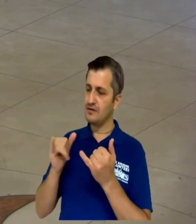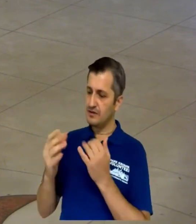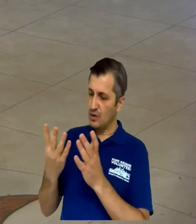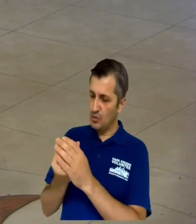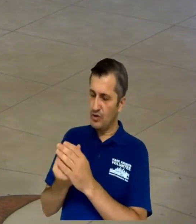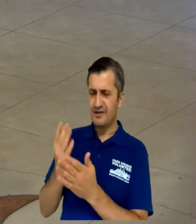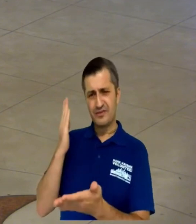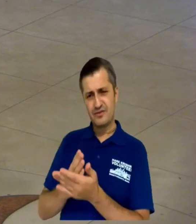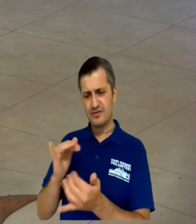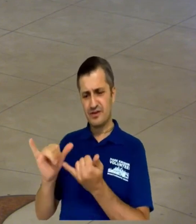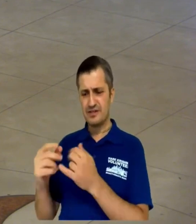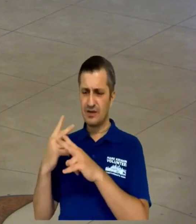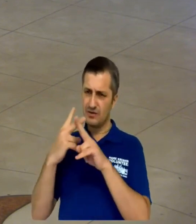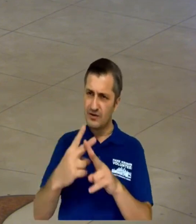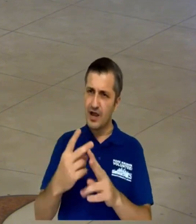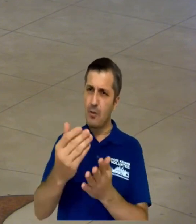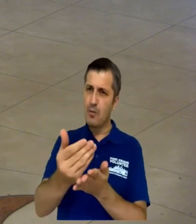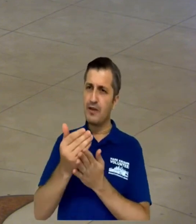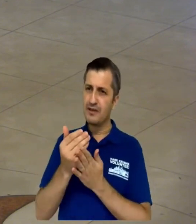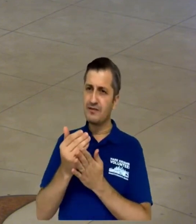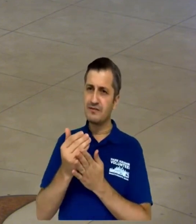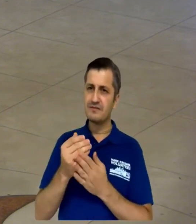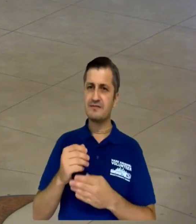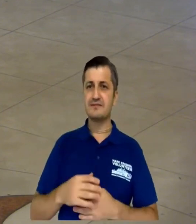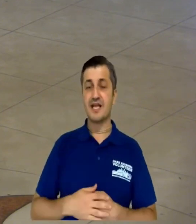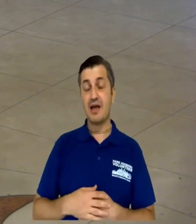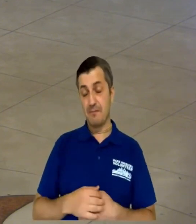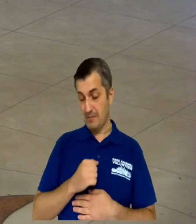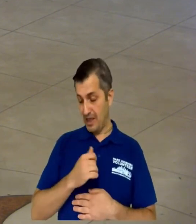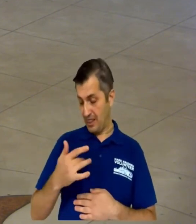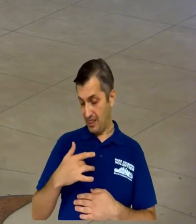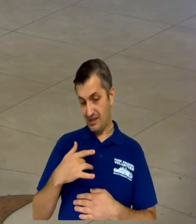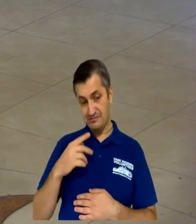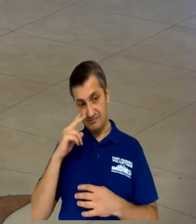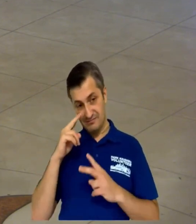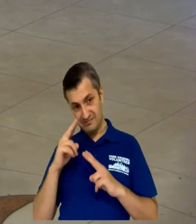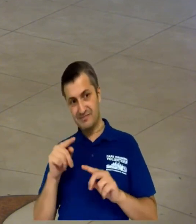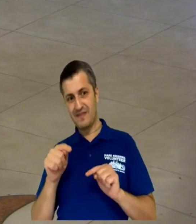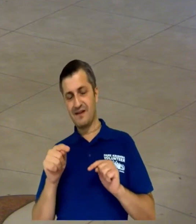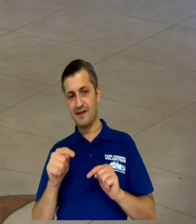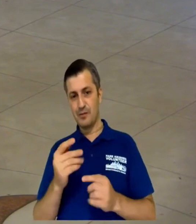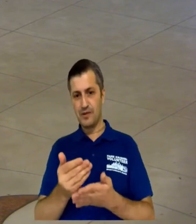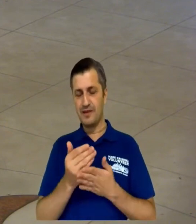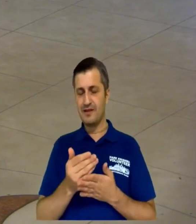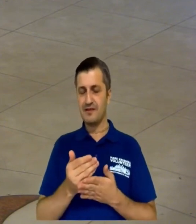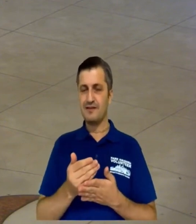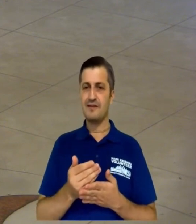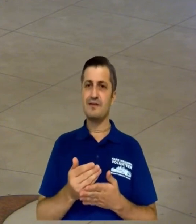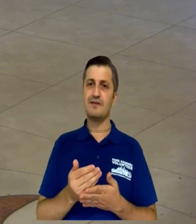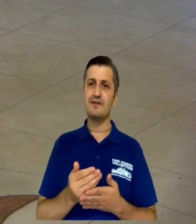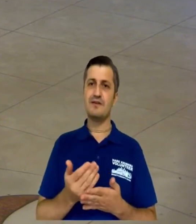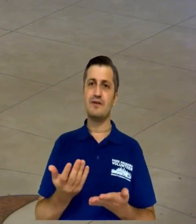And I could only say that I've seen that in my own life, right? So whenever I take shelter